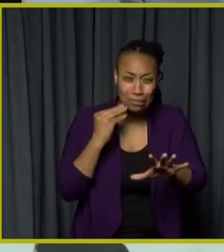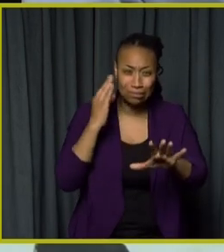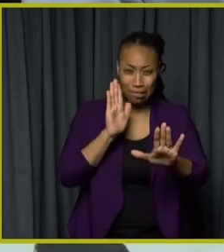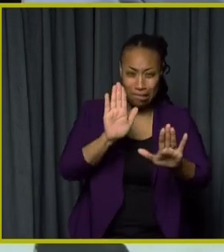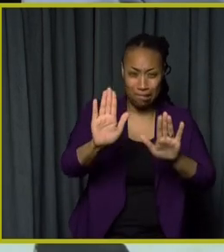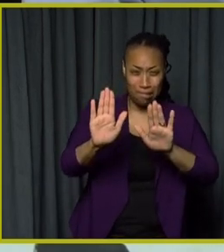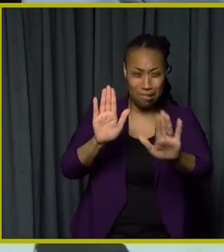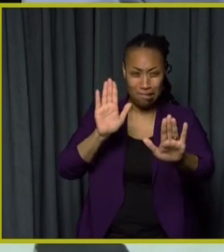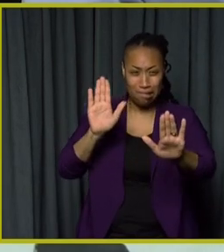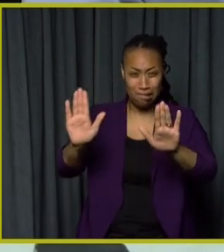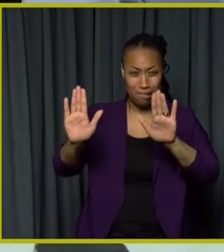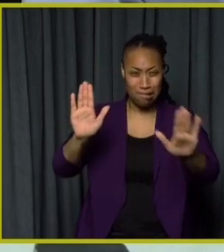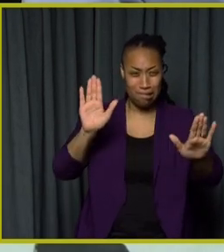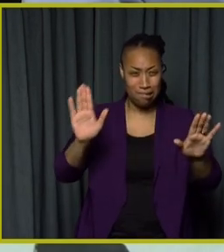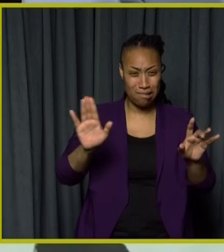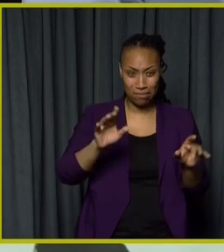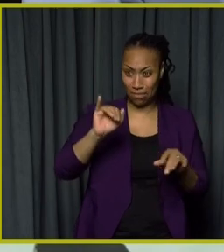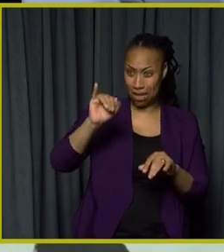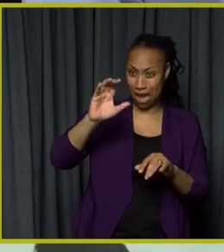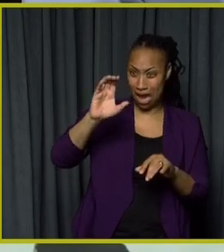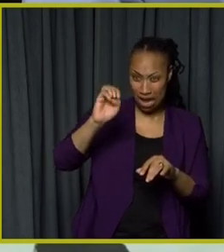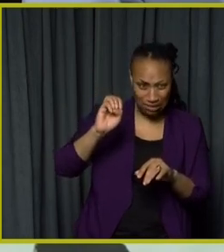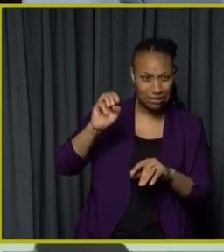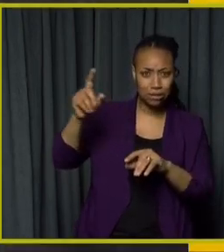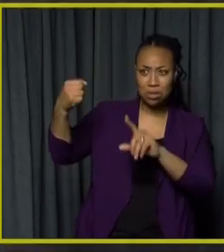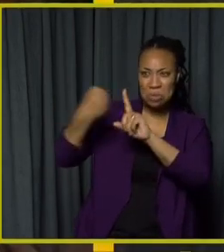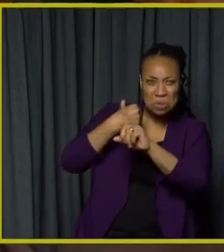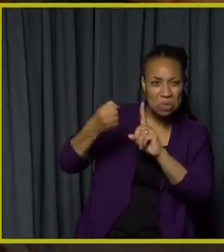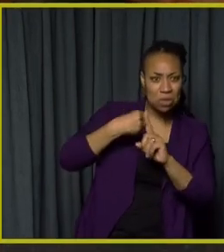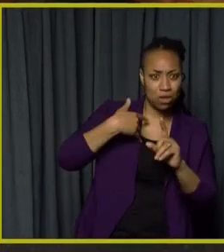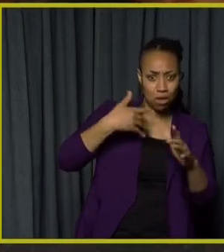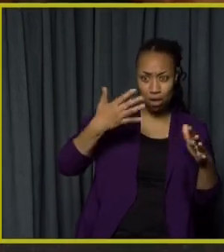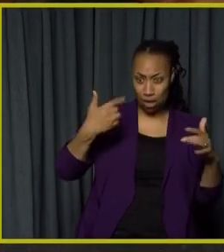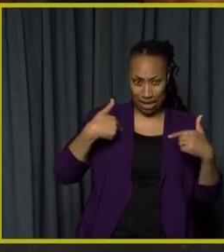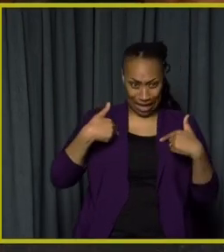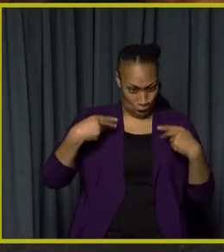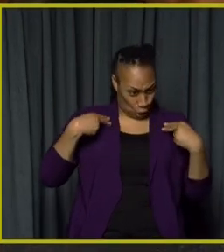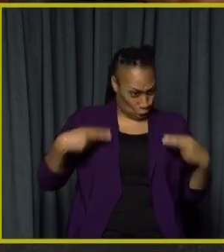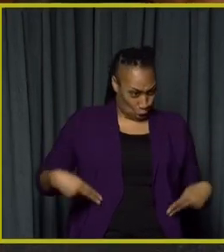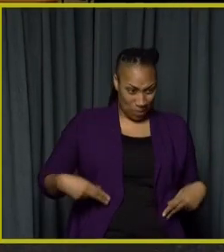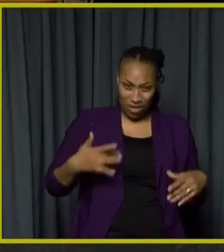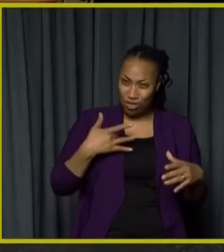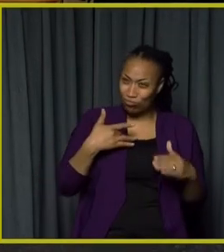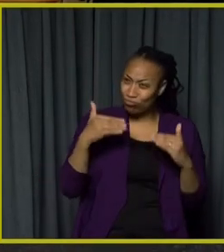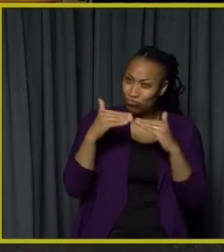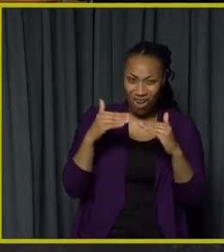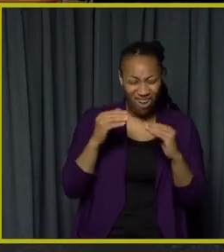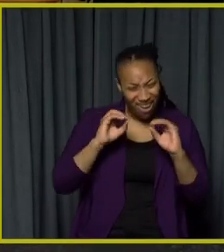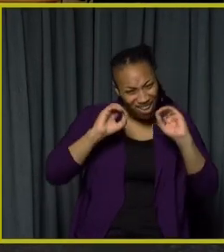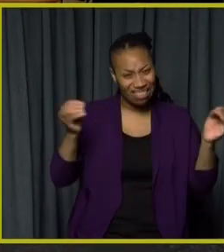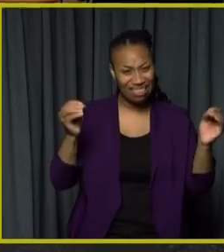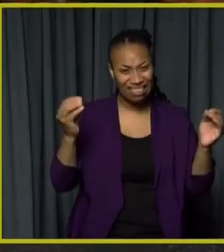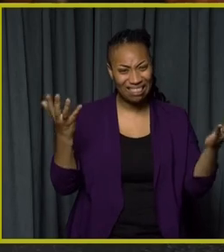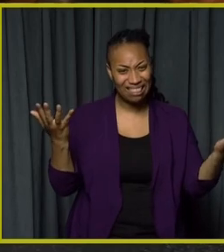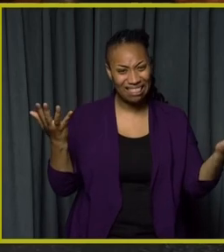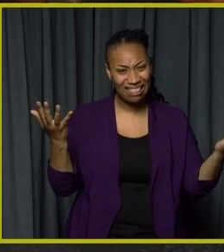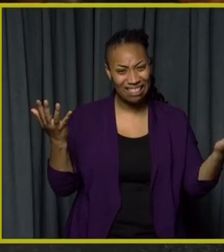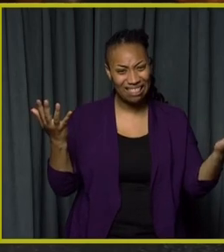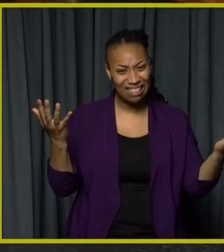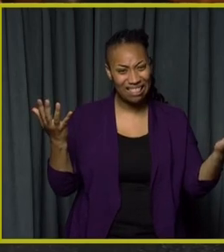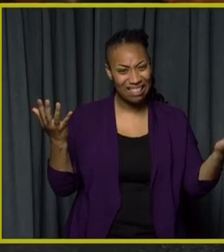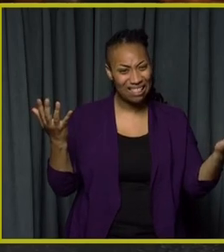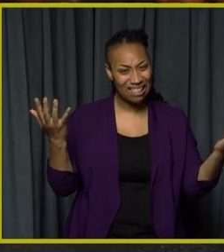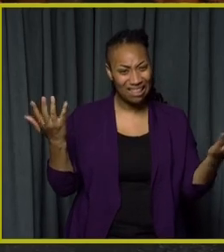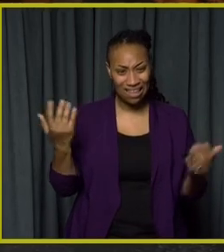by ICE, and being dehumanized. No somos delincuentes. We are not criminals. No